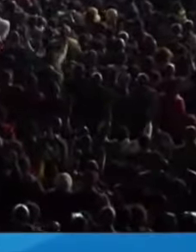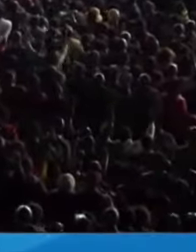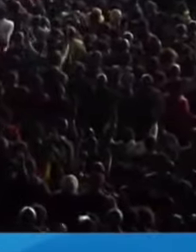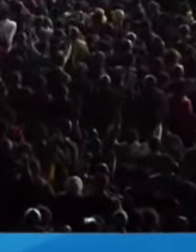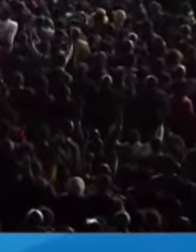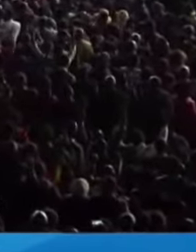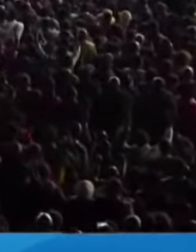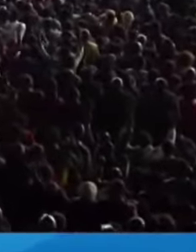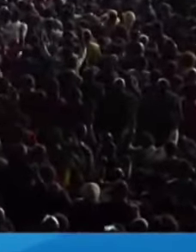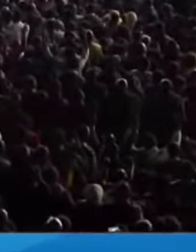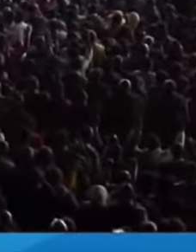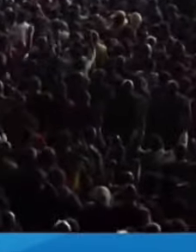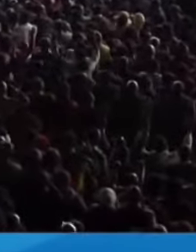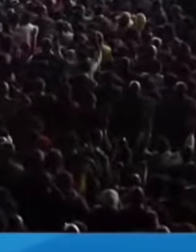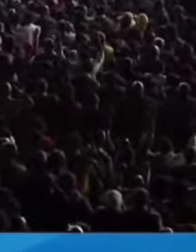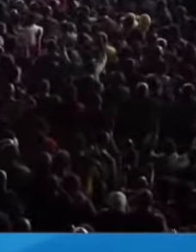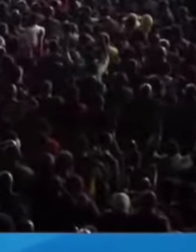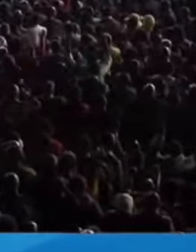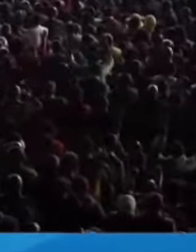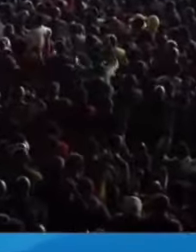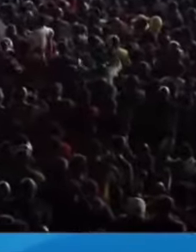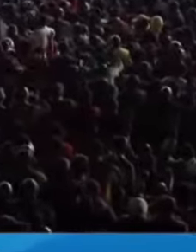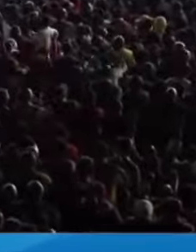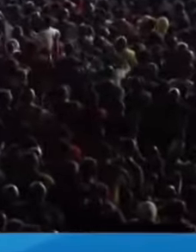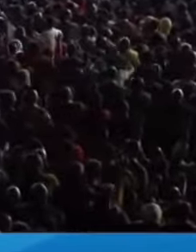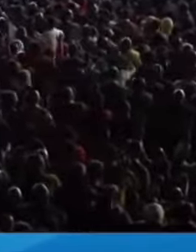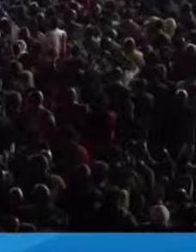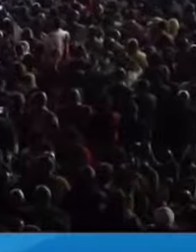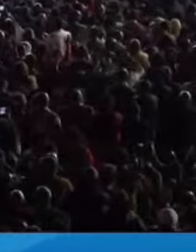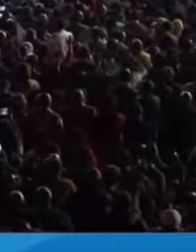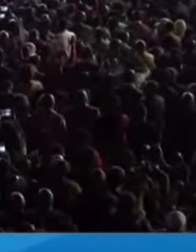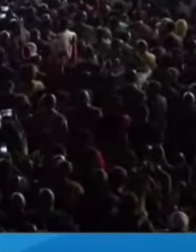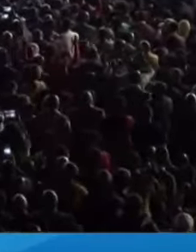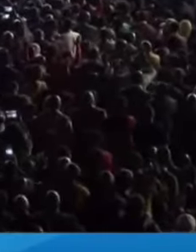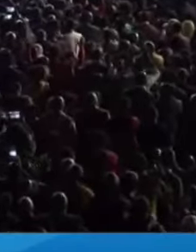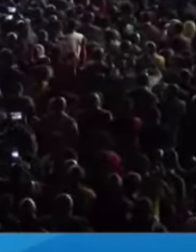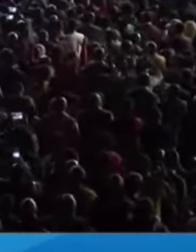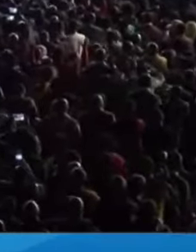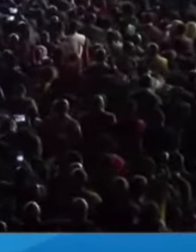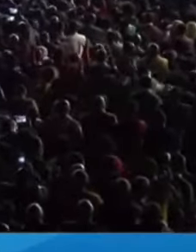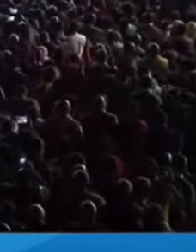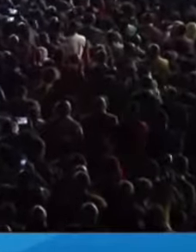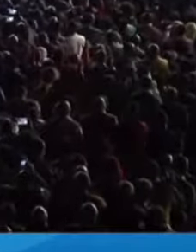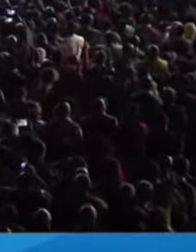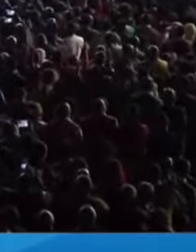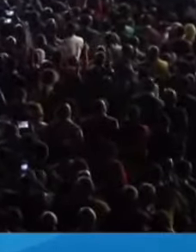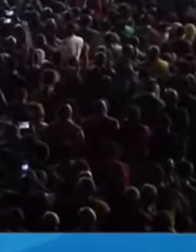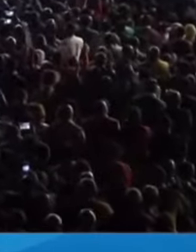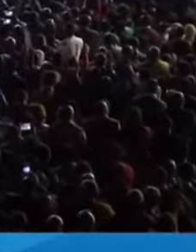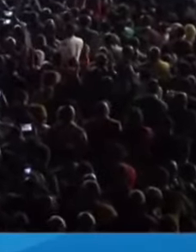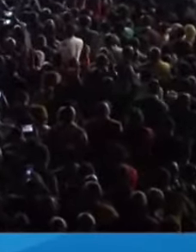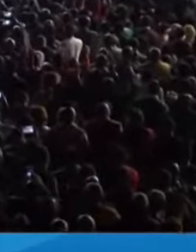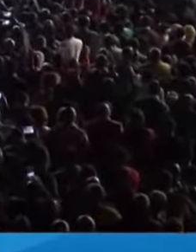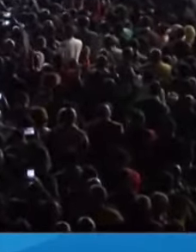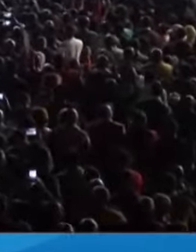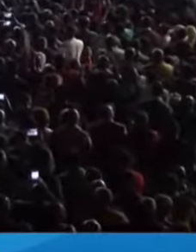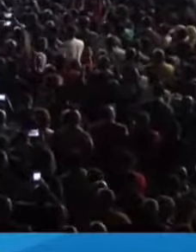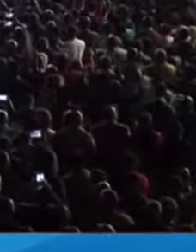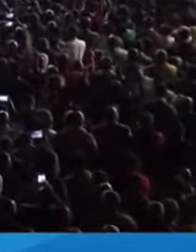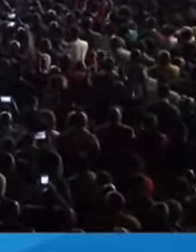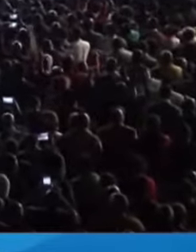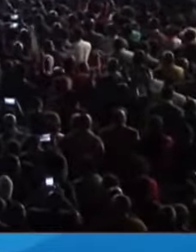Recovery will begin in this nation your word declares David